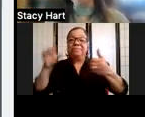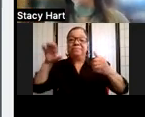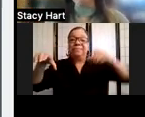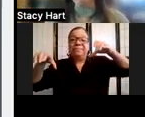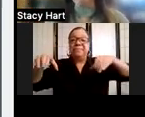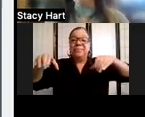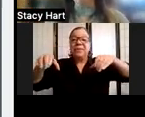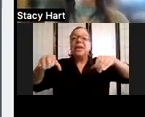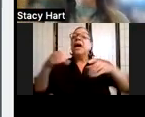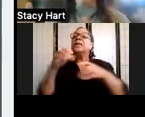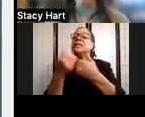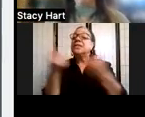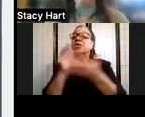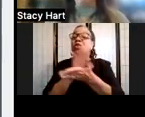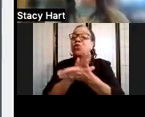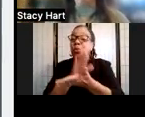an education.